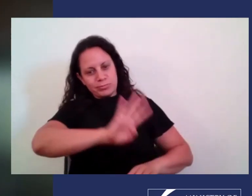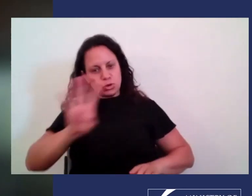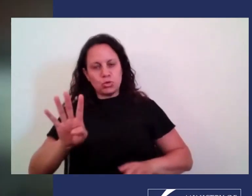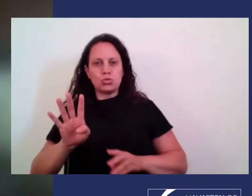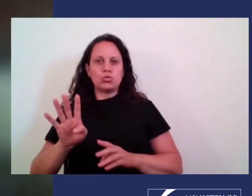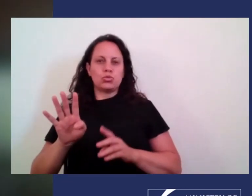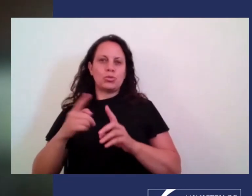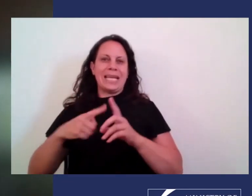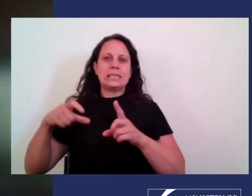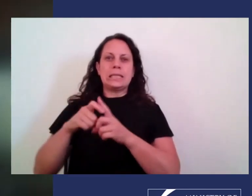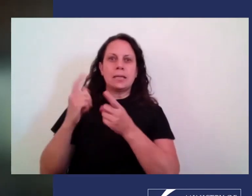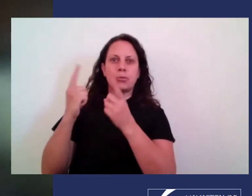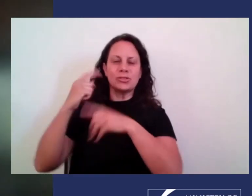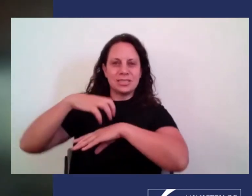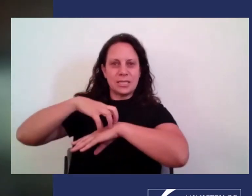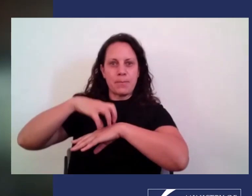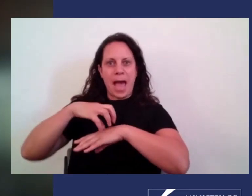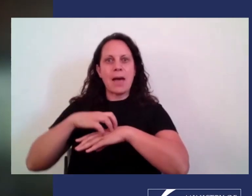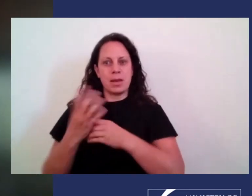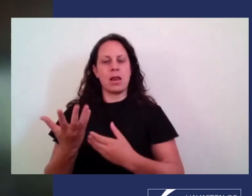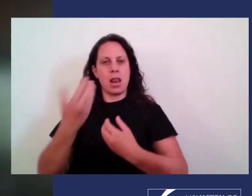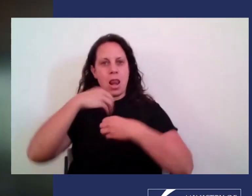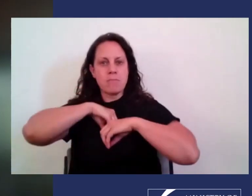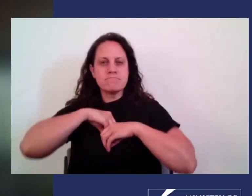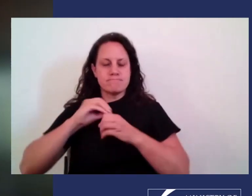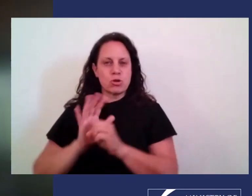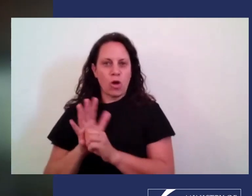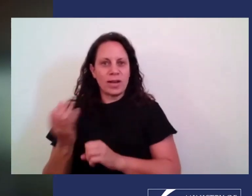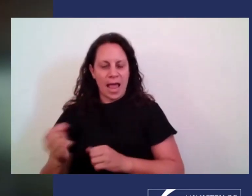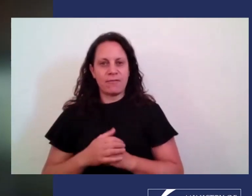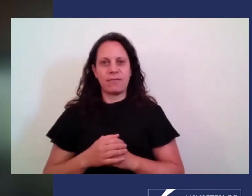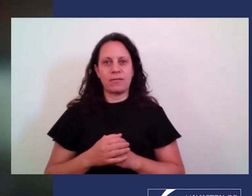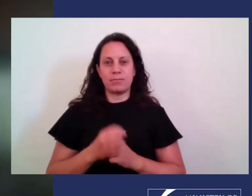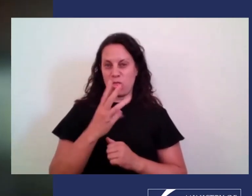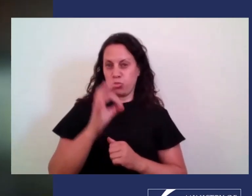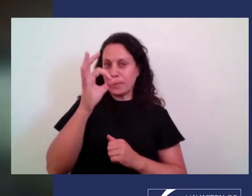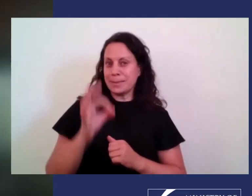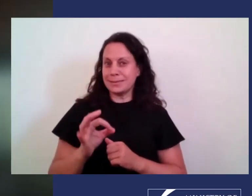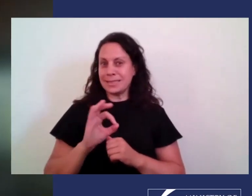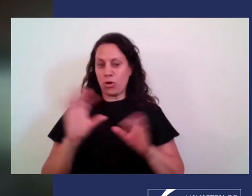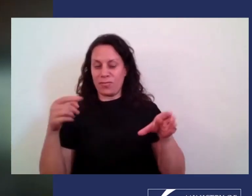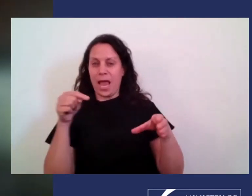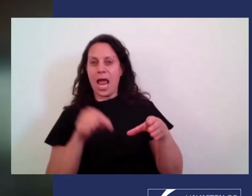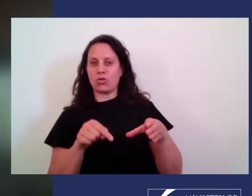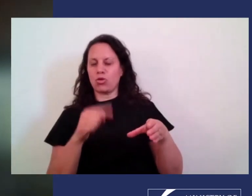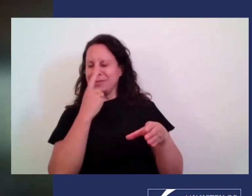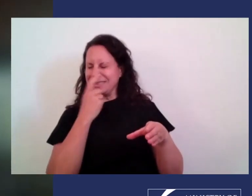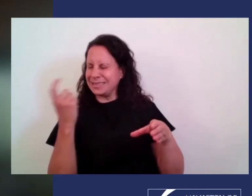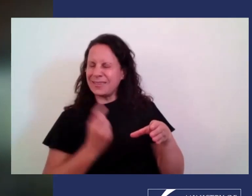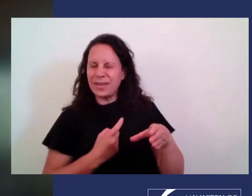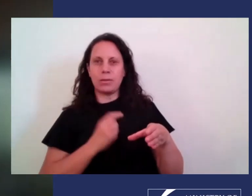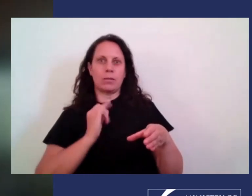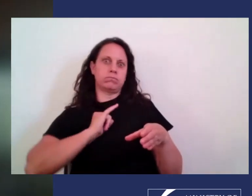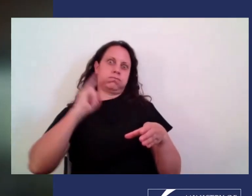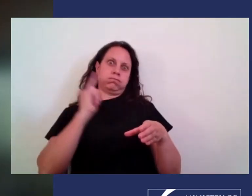that group of over 3,000 children, 3% of them had severe illness, severe enough to end